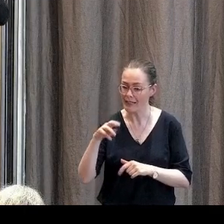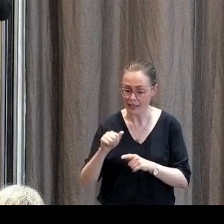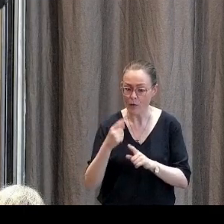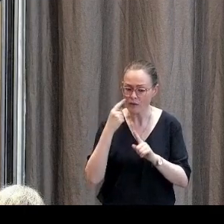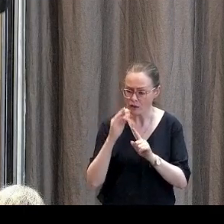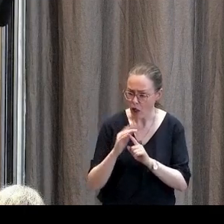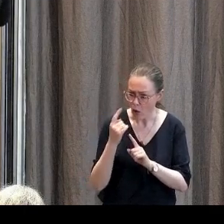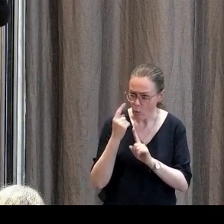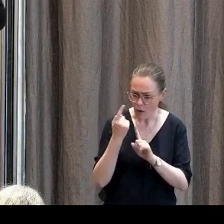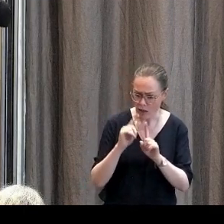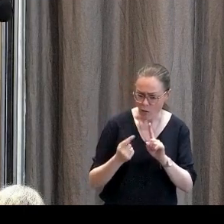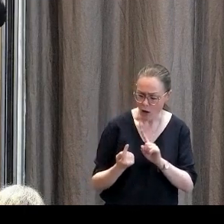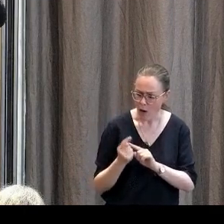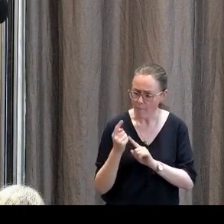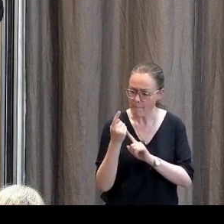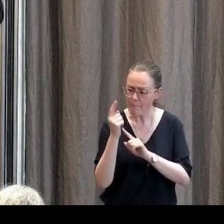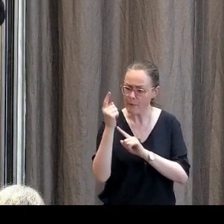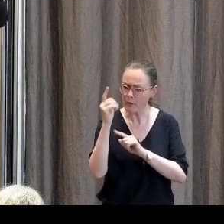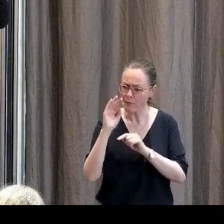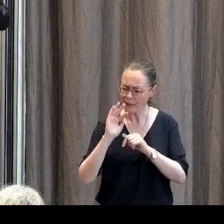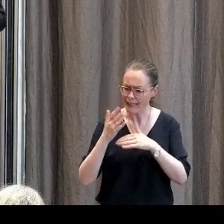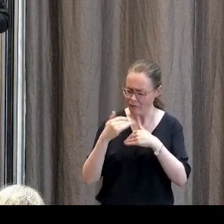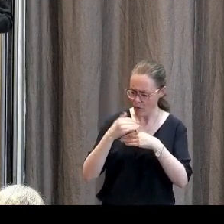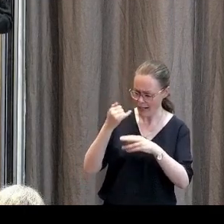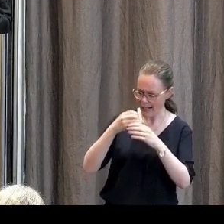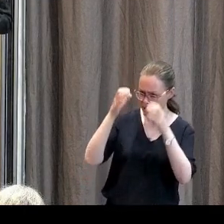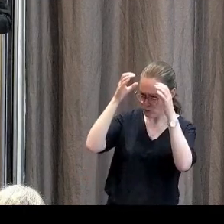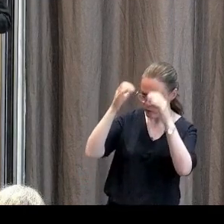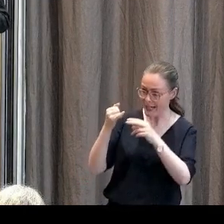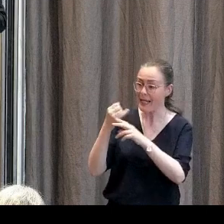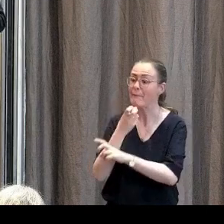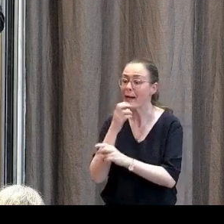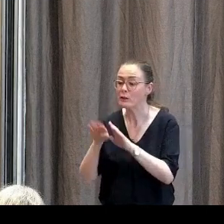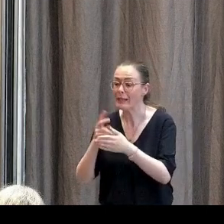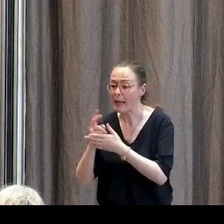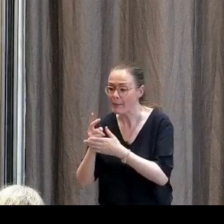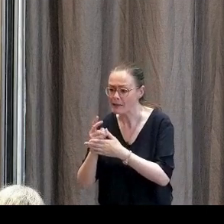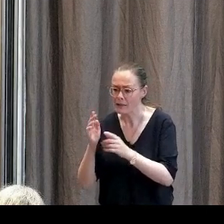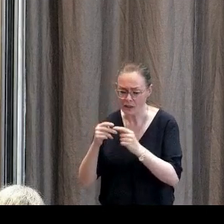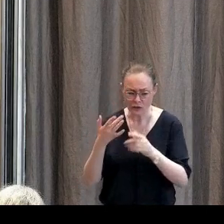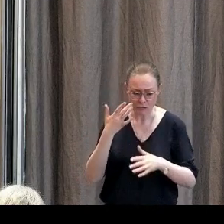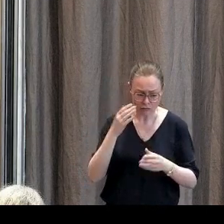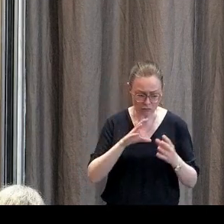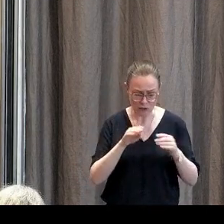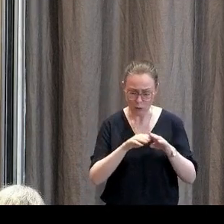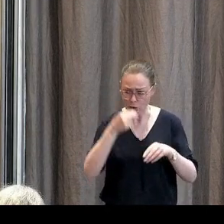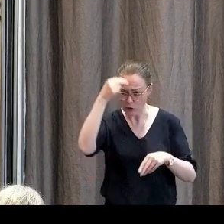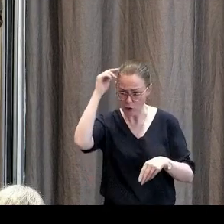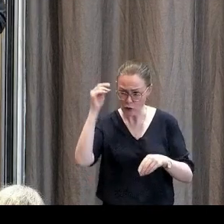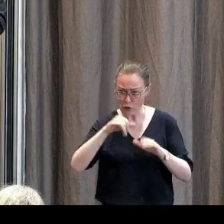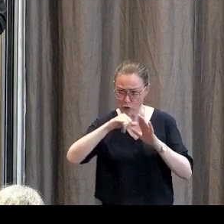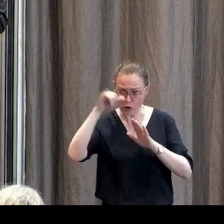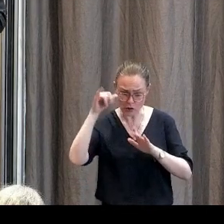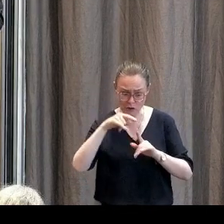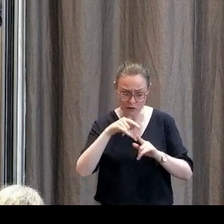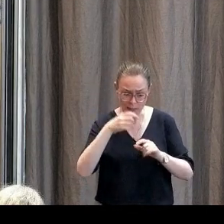up. It got more abundant. There was more of it in the brain in mice with epilepsy. And then we checked. We chatted to our neurosurgeons at Beaumont.